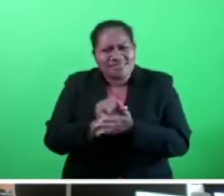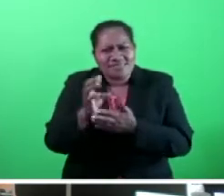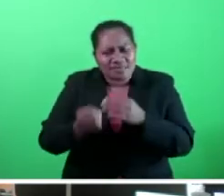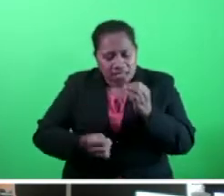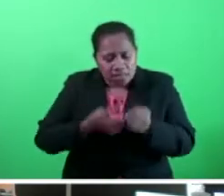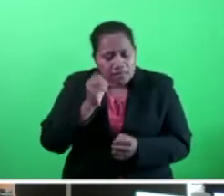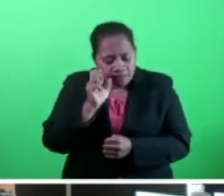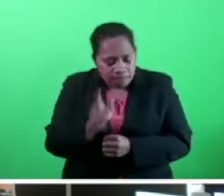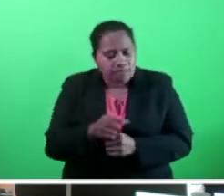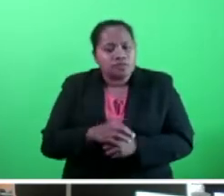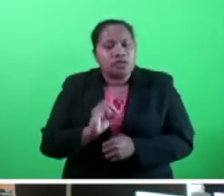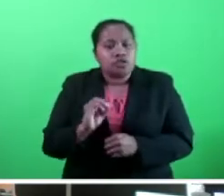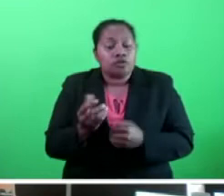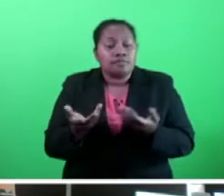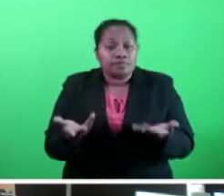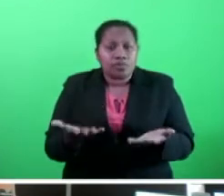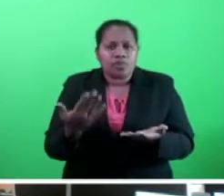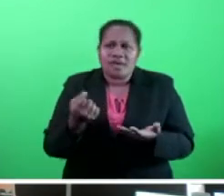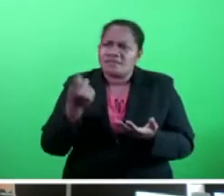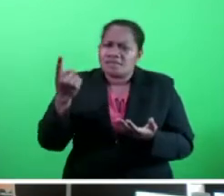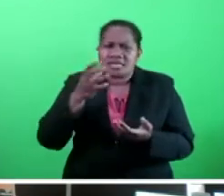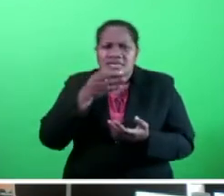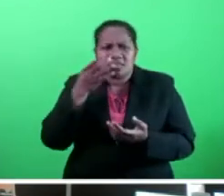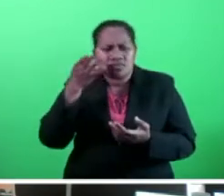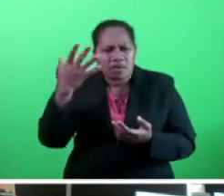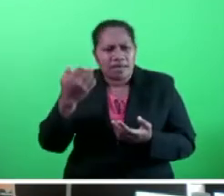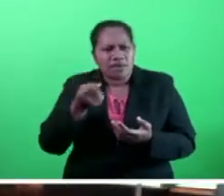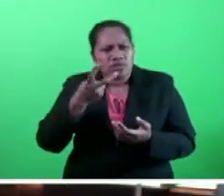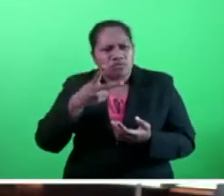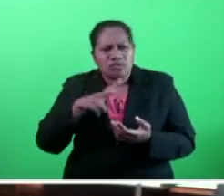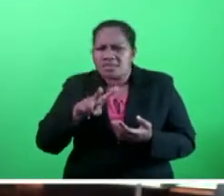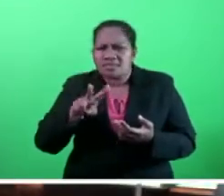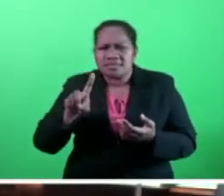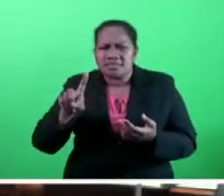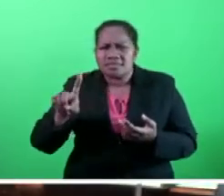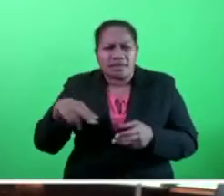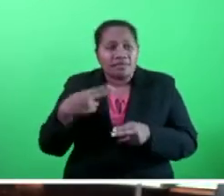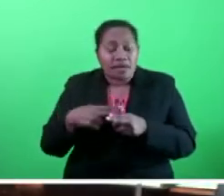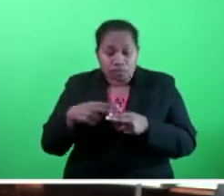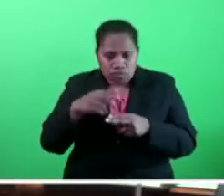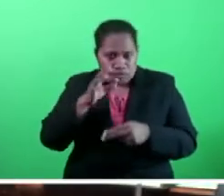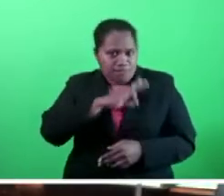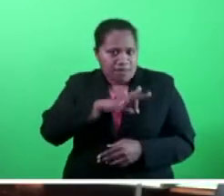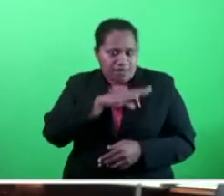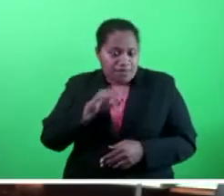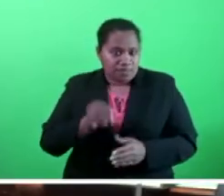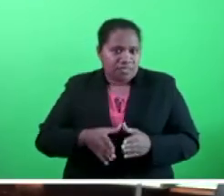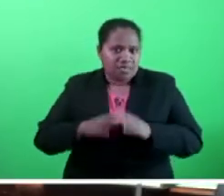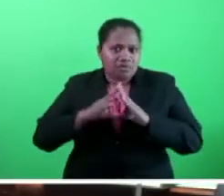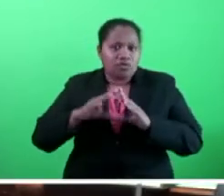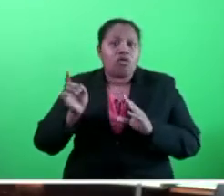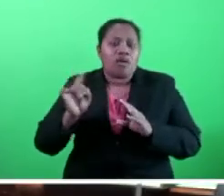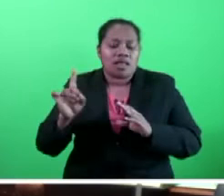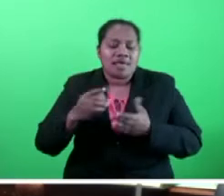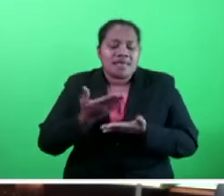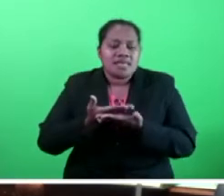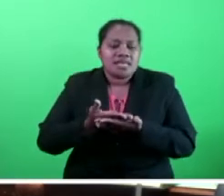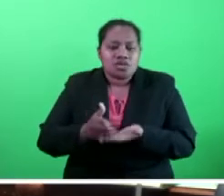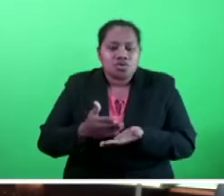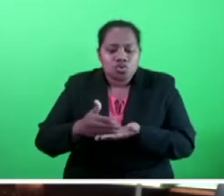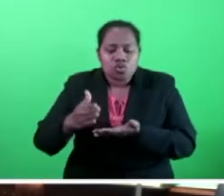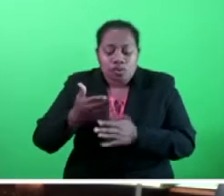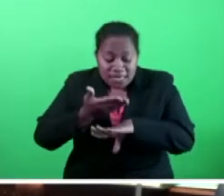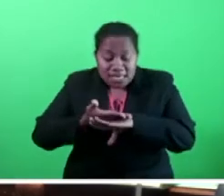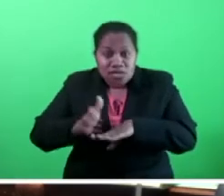Singatoka, where 21 cattle farmers will benefit from the establishment of this new collection center.